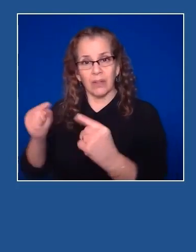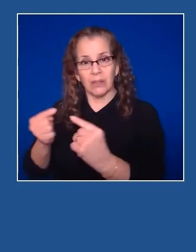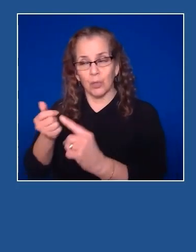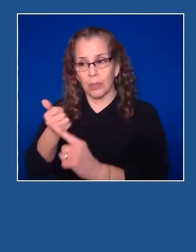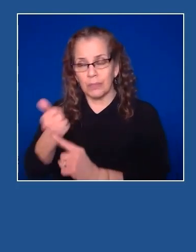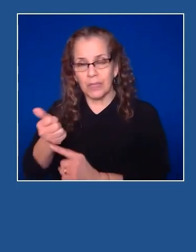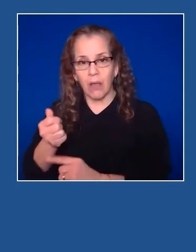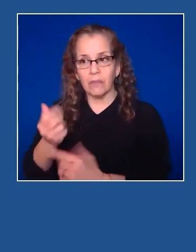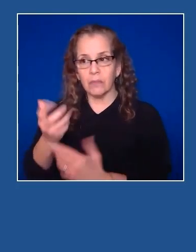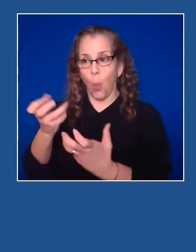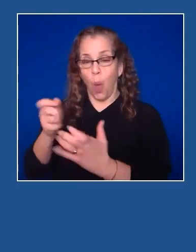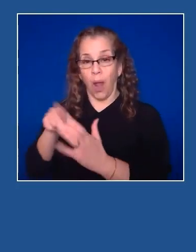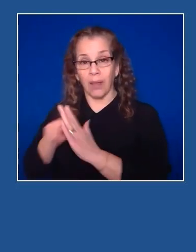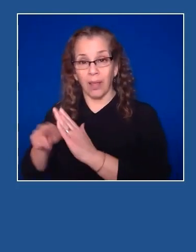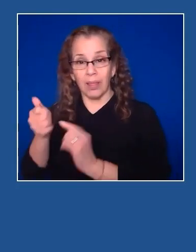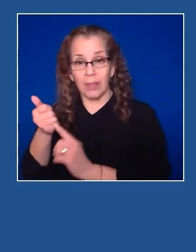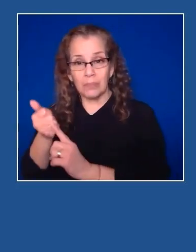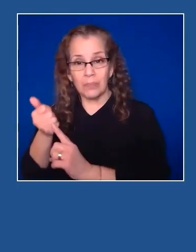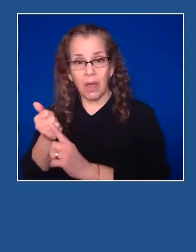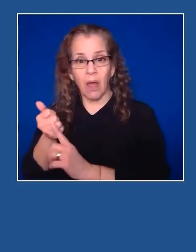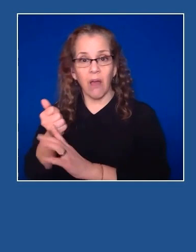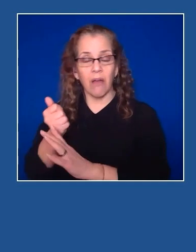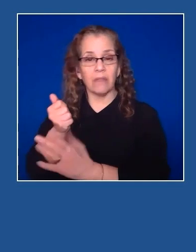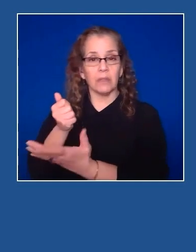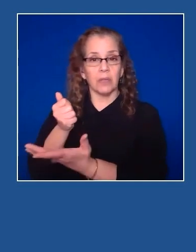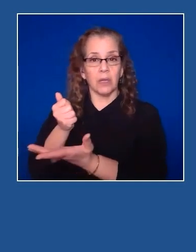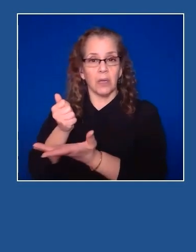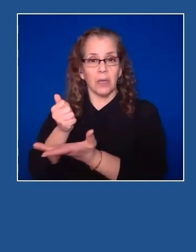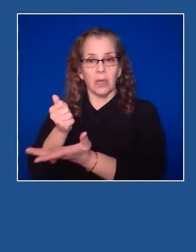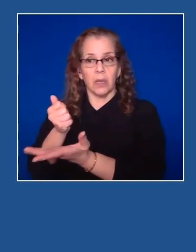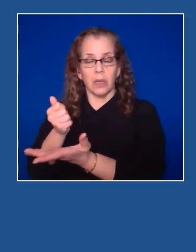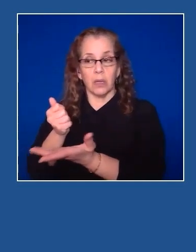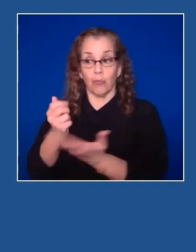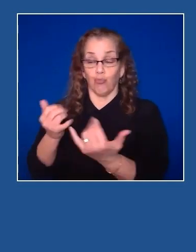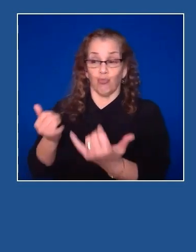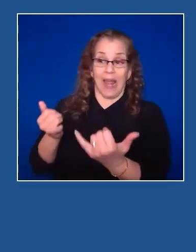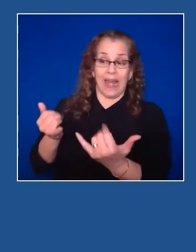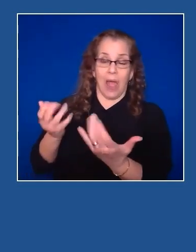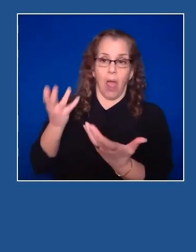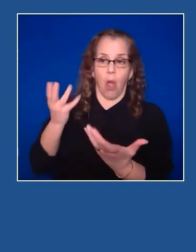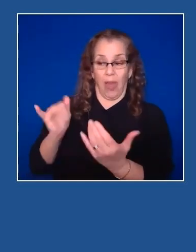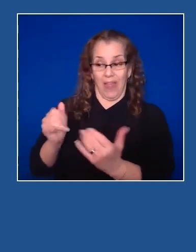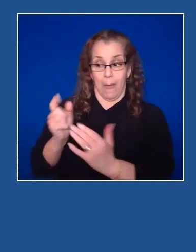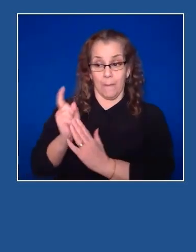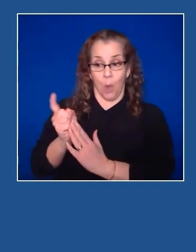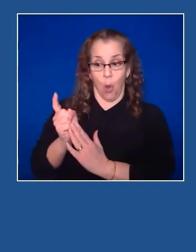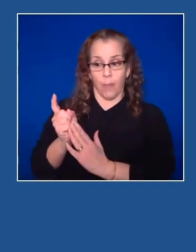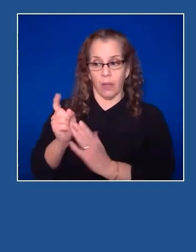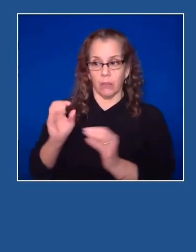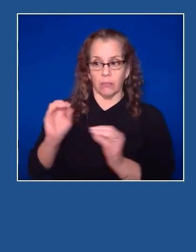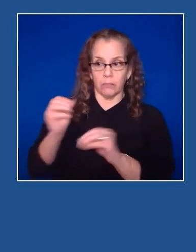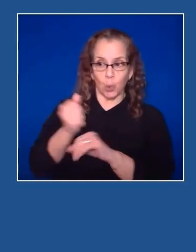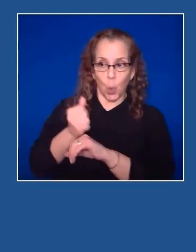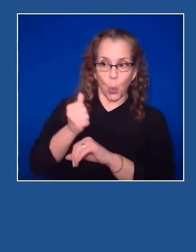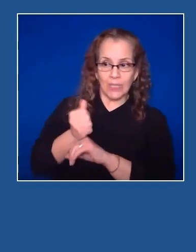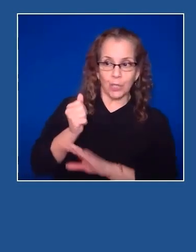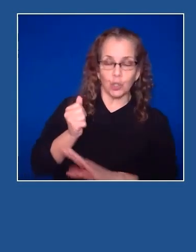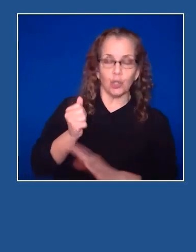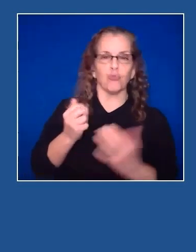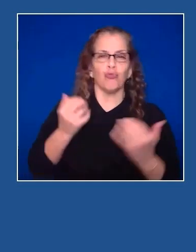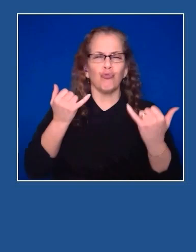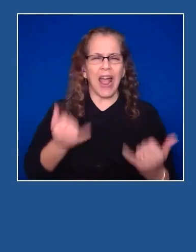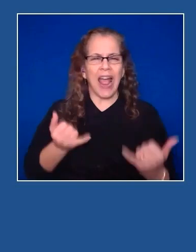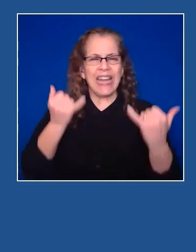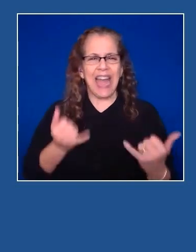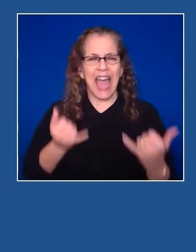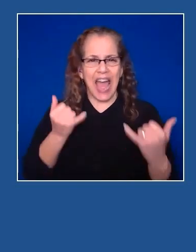no evidence to the contrary, the person is in any danger at this moment, okay? Right this moment. Maybe not in